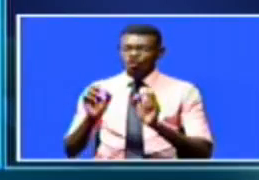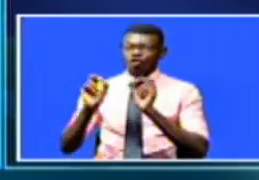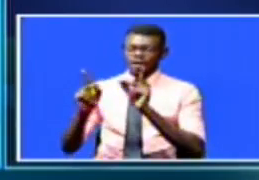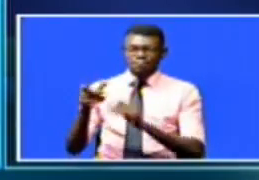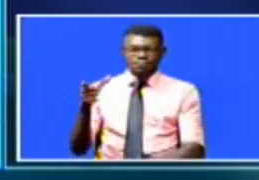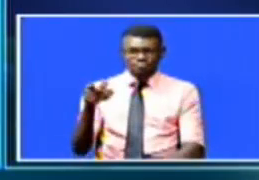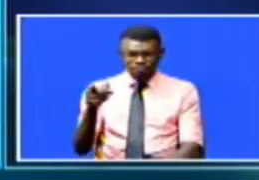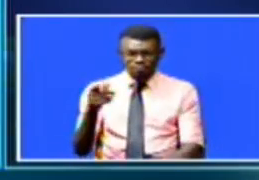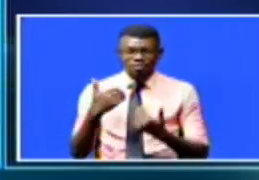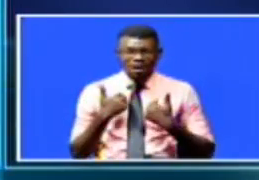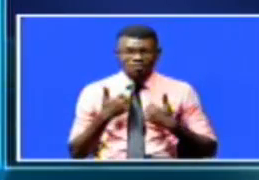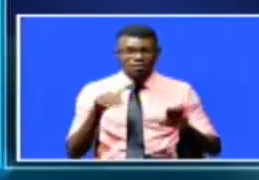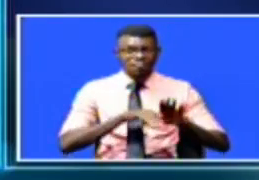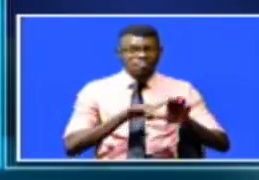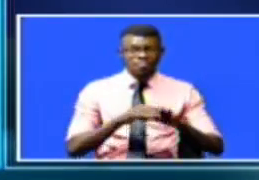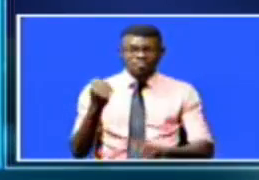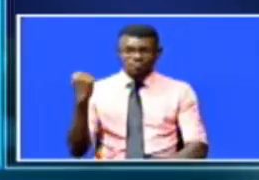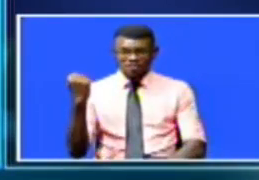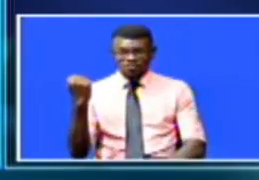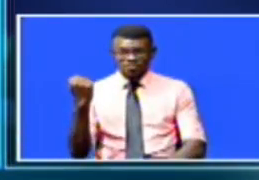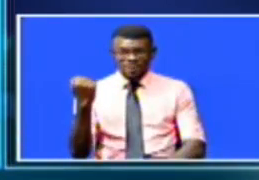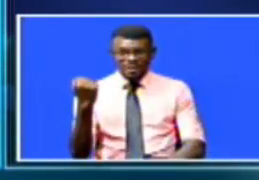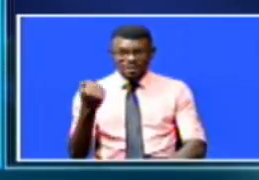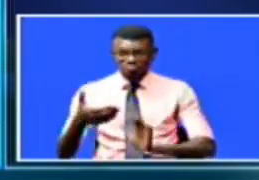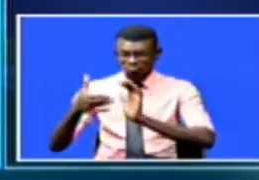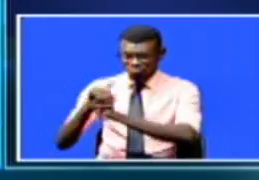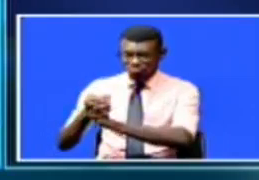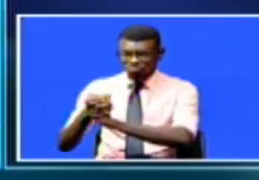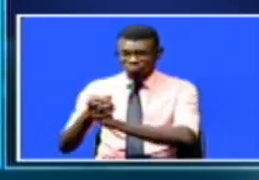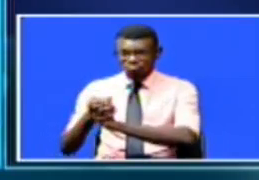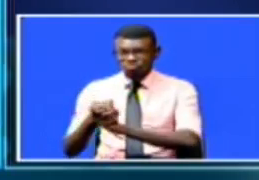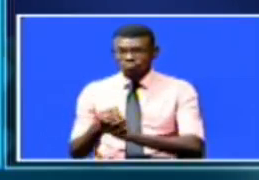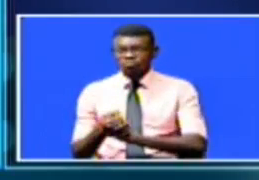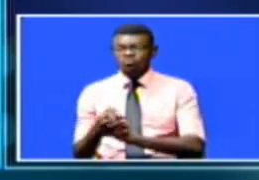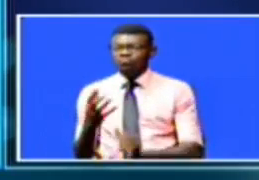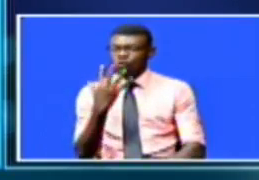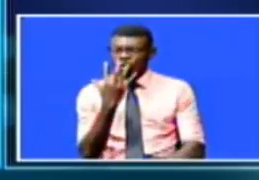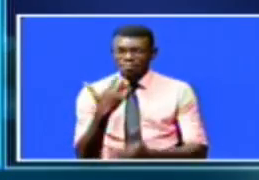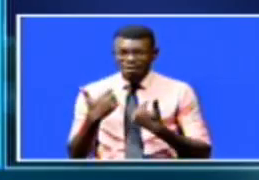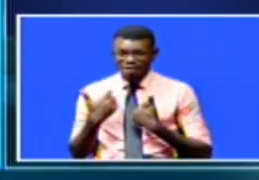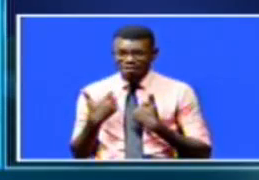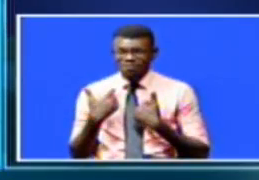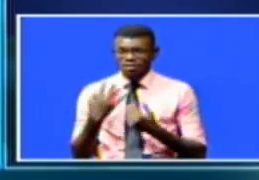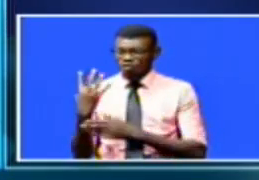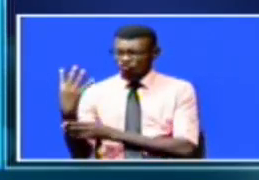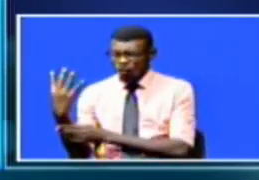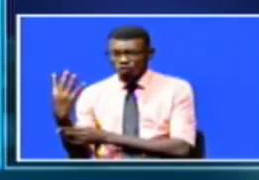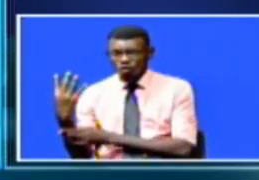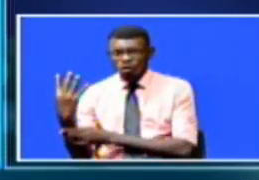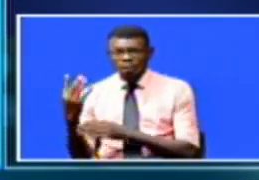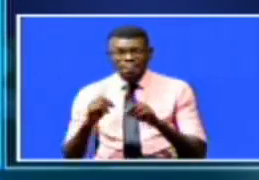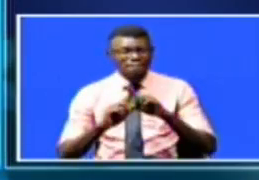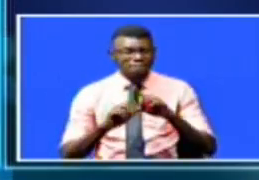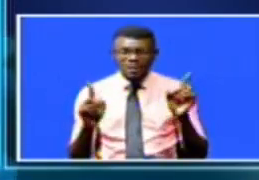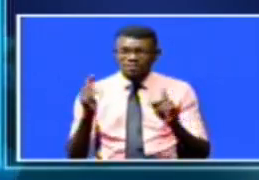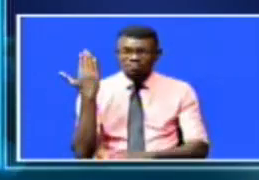So there are 5 members from Jubilee Party. Yes. There's 4 members from the minority. Yes. Now, we have info of what happened that day,